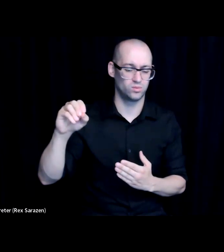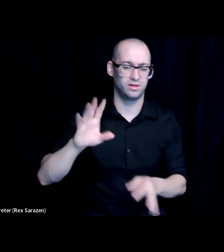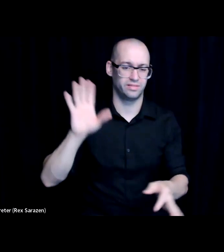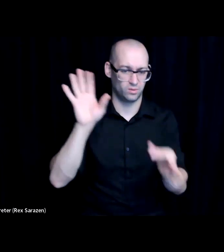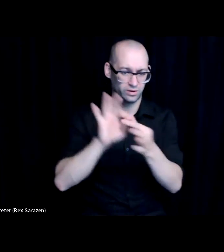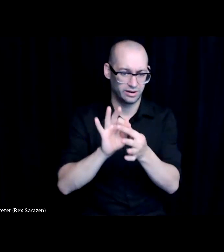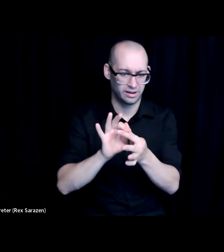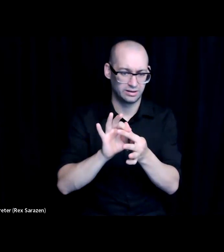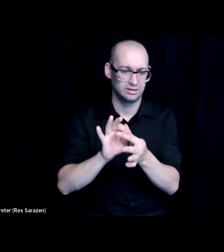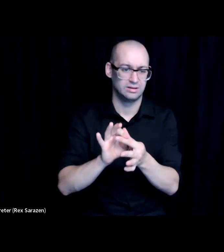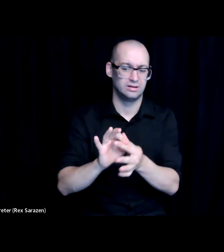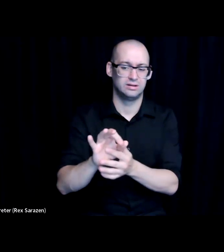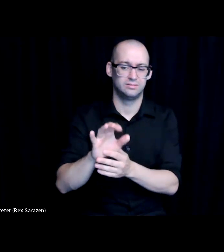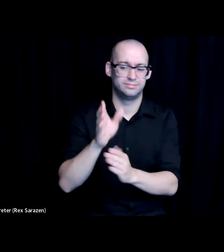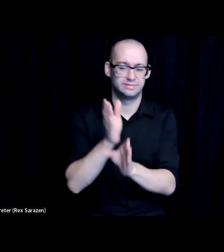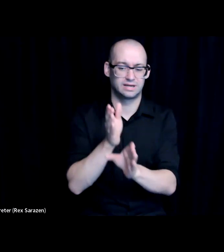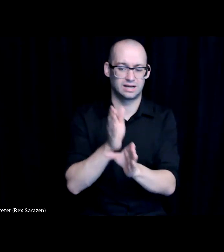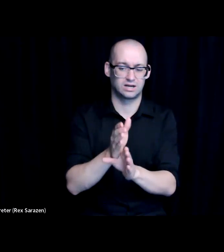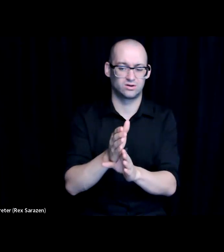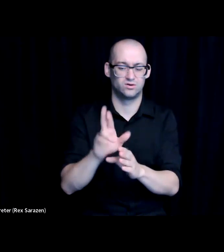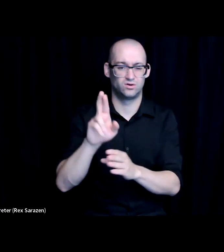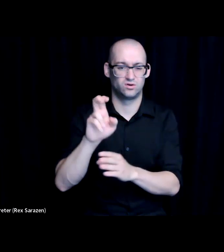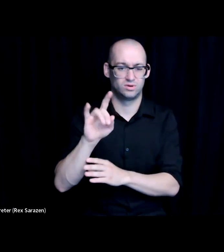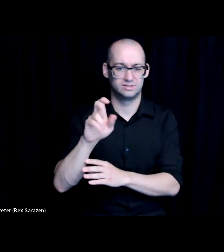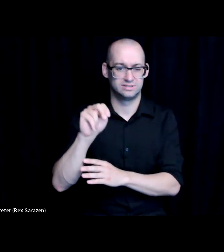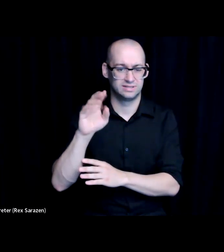connect the psychiatry residents with